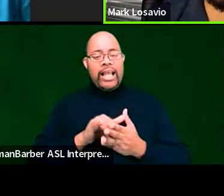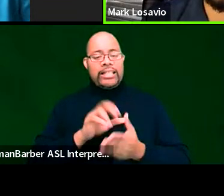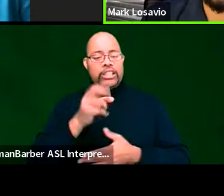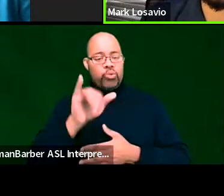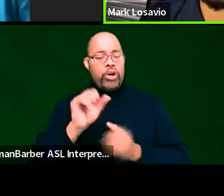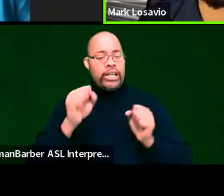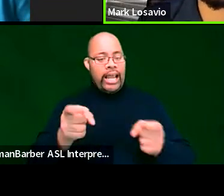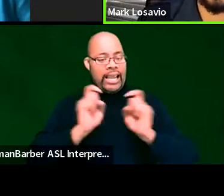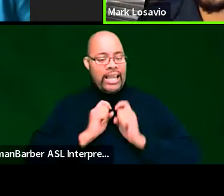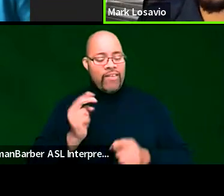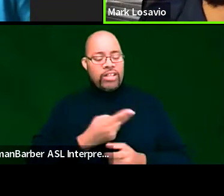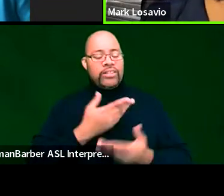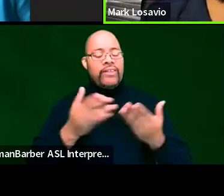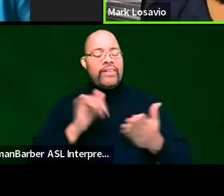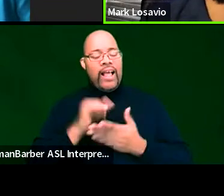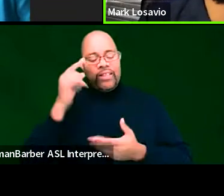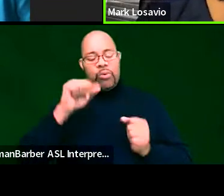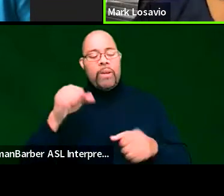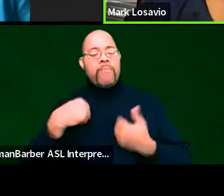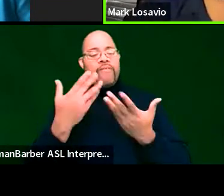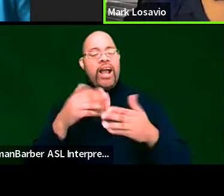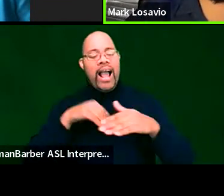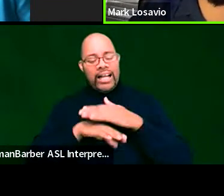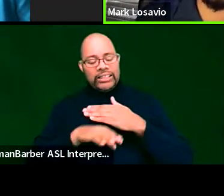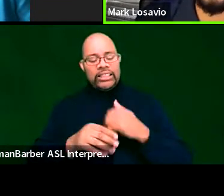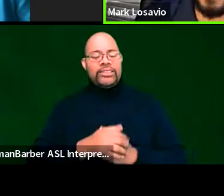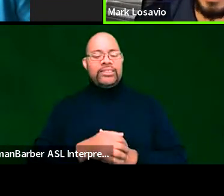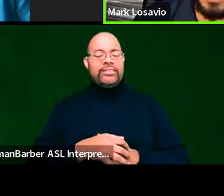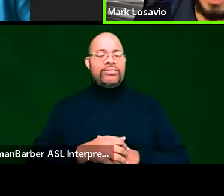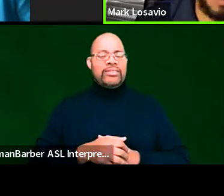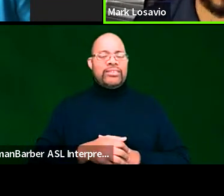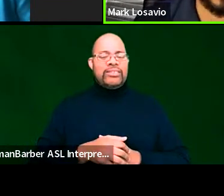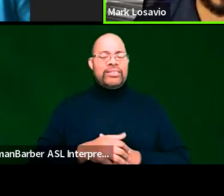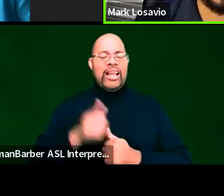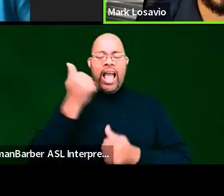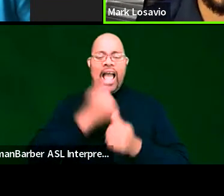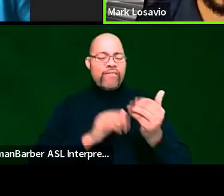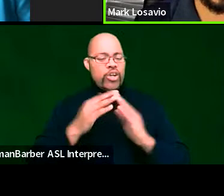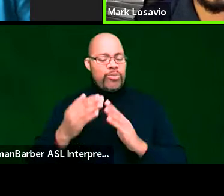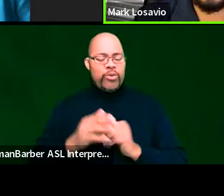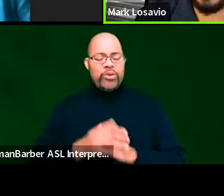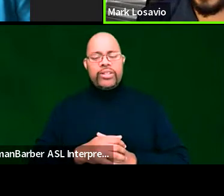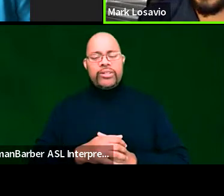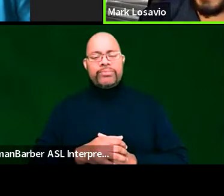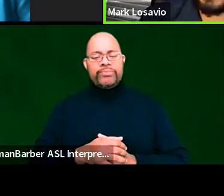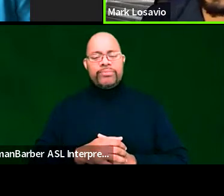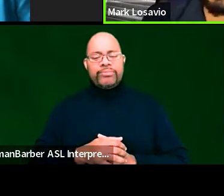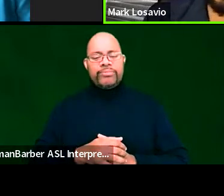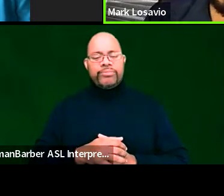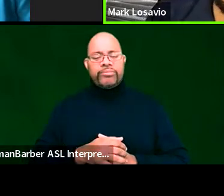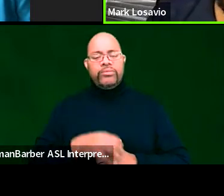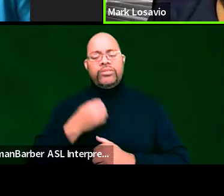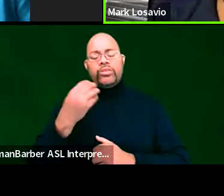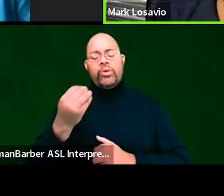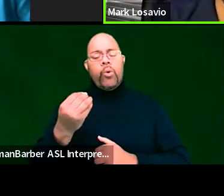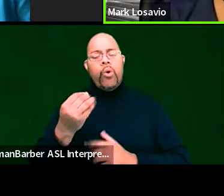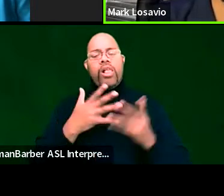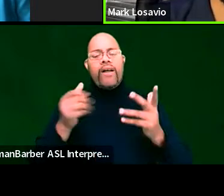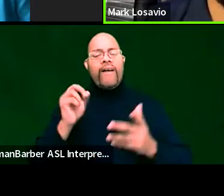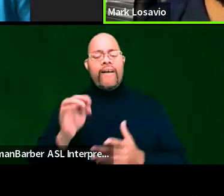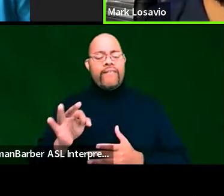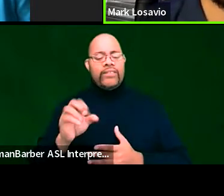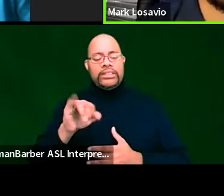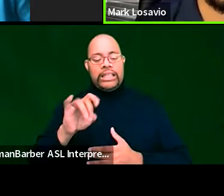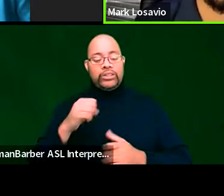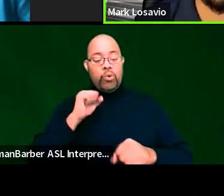give us and things that I think we can provide access to every community, right? And so a lot of the sites